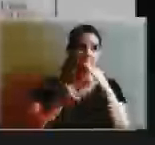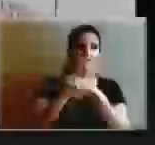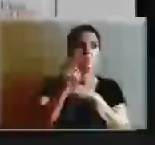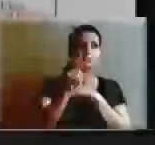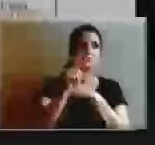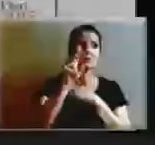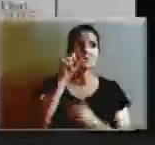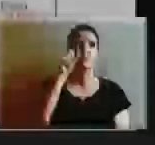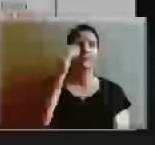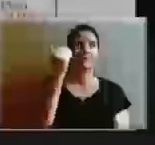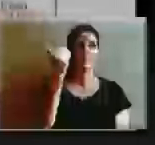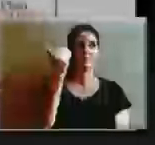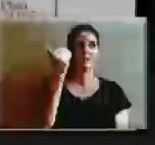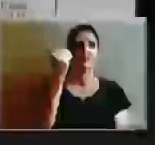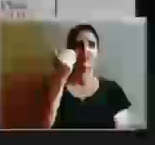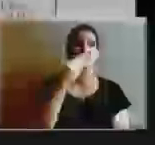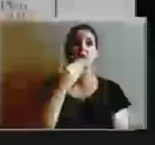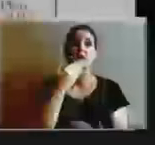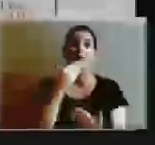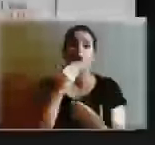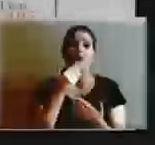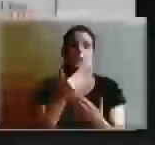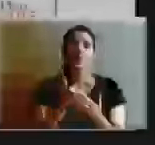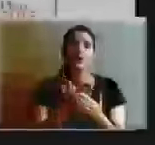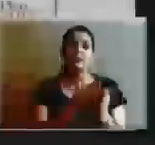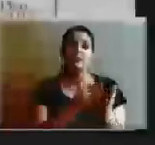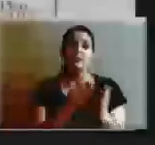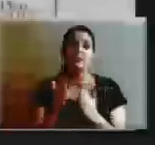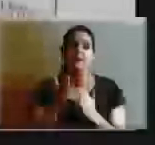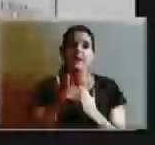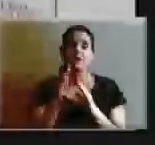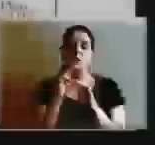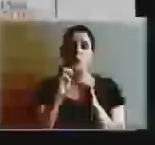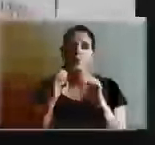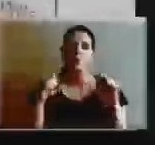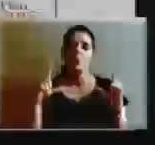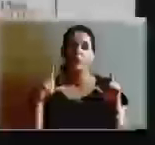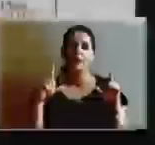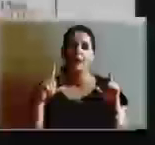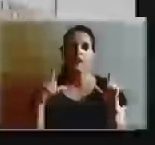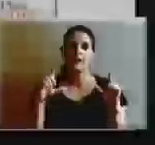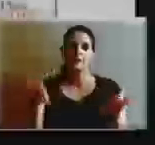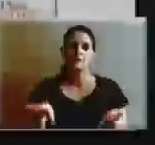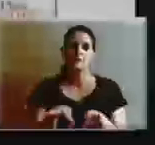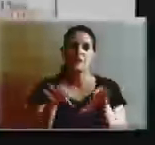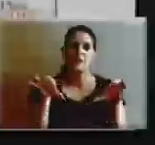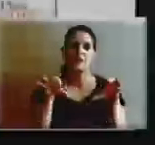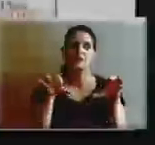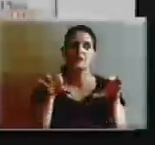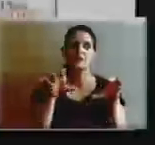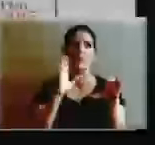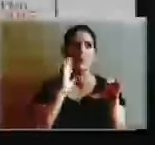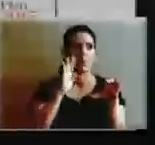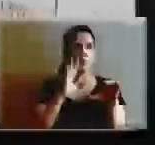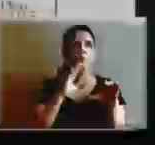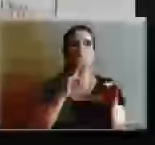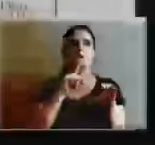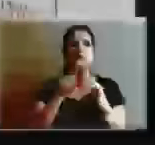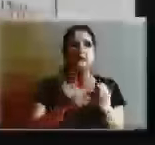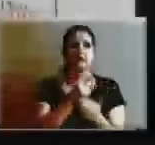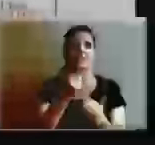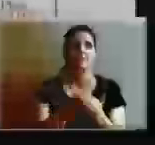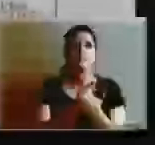I love this quote, "A good strategic plan well executed is a rocket ship to success." So that's really what we intend to